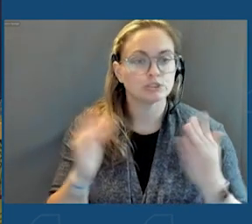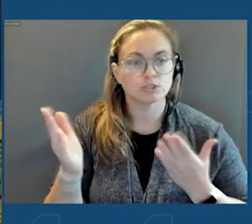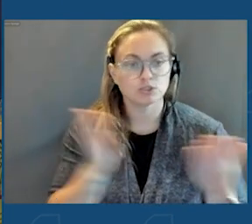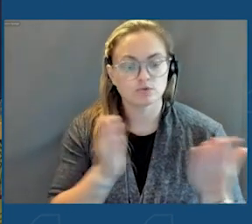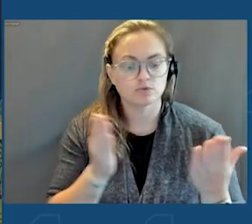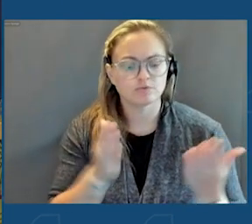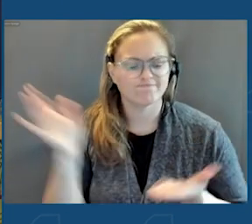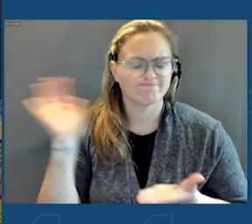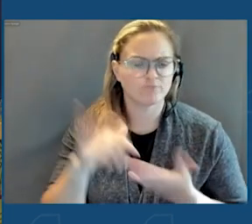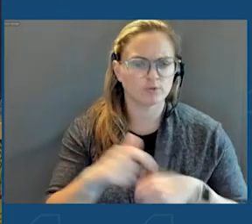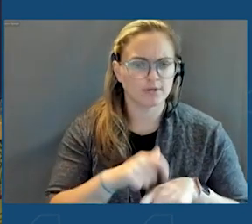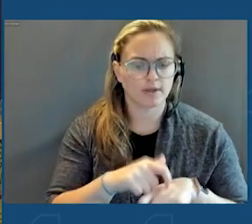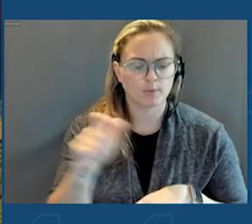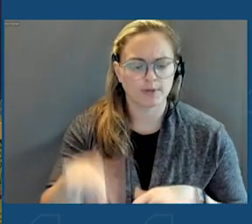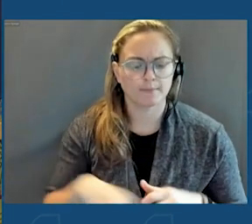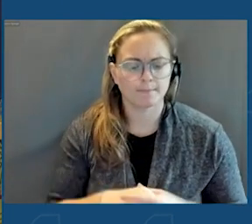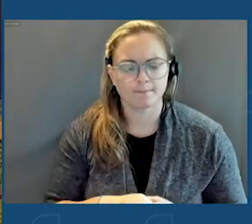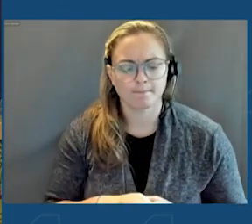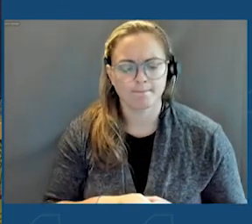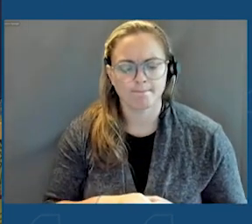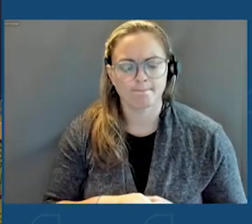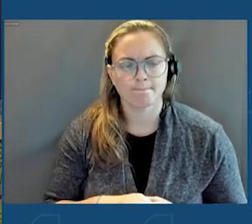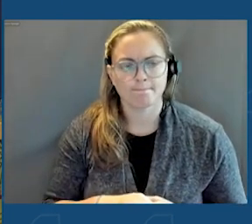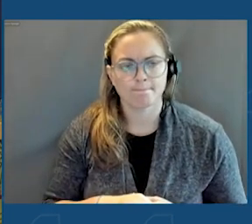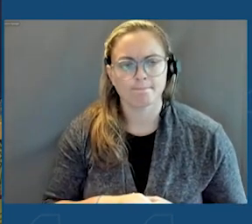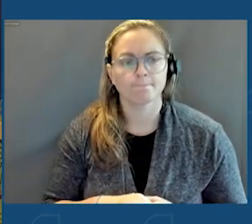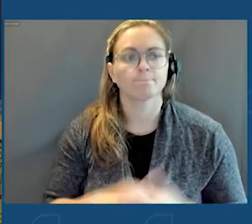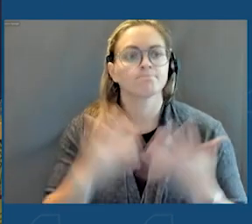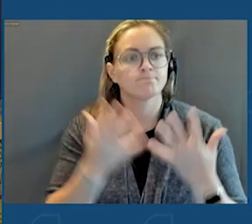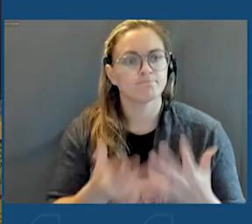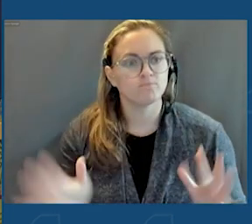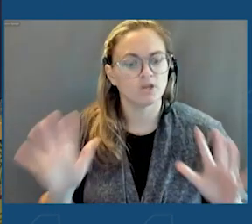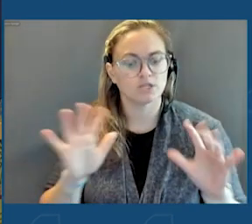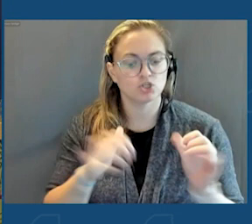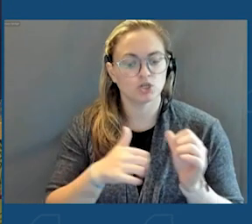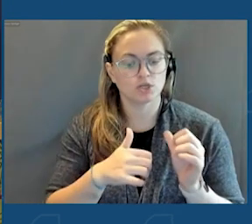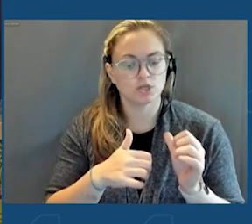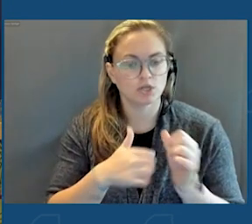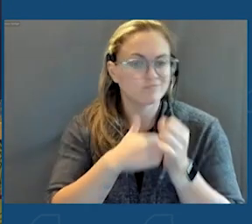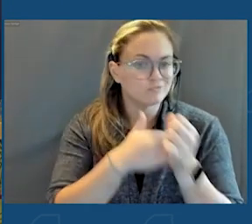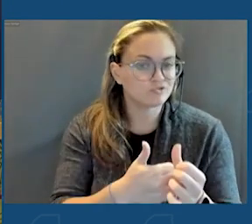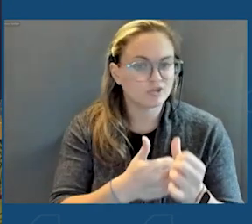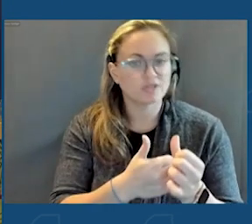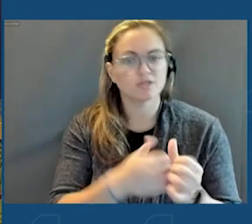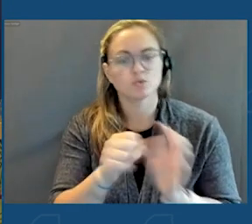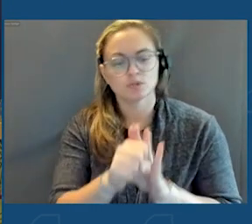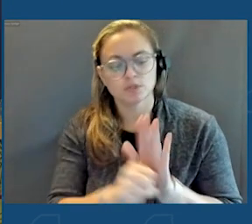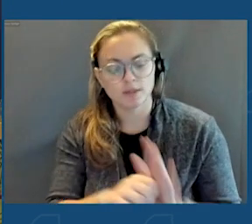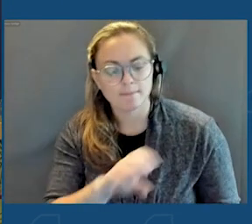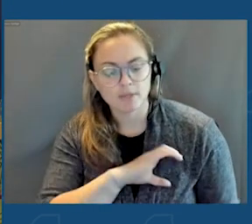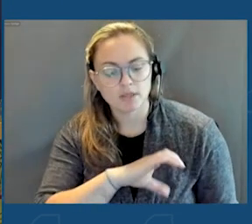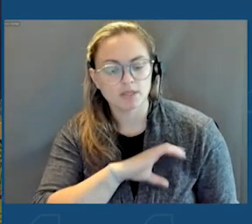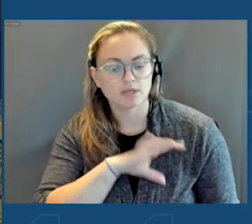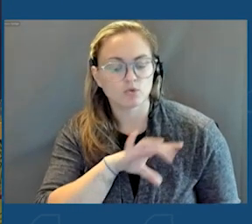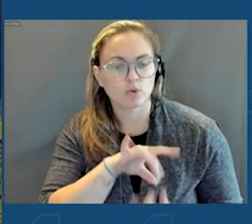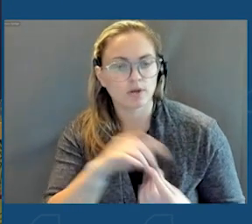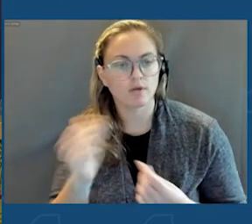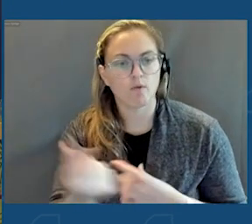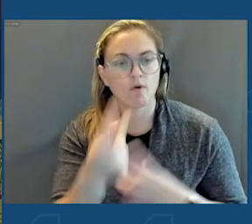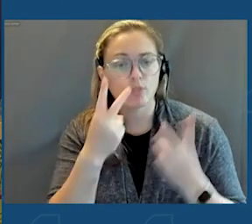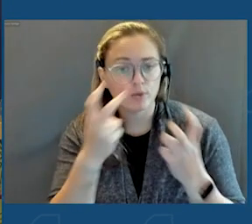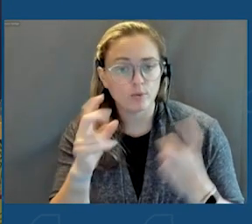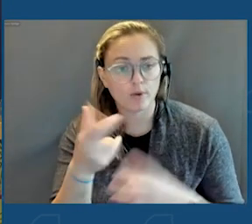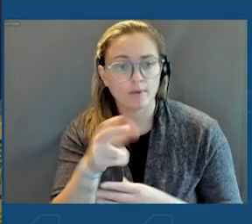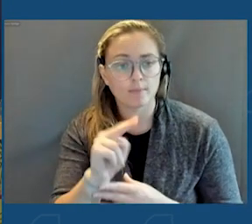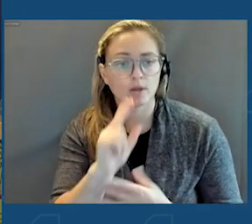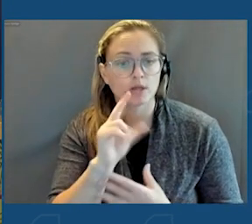this data, okay? Completing the trace. With the state police, we were able to connect all the crime guns that are